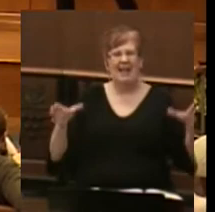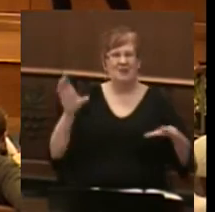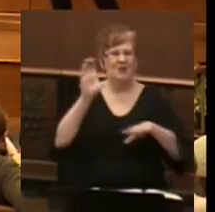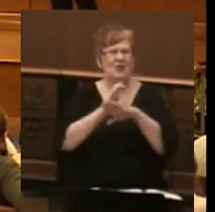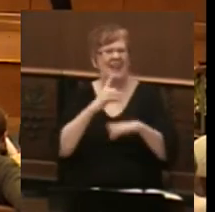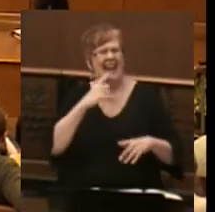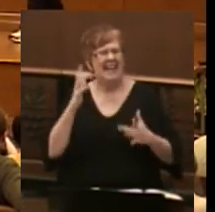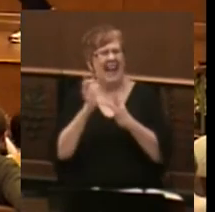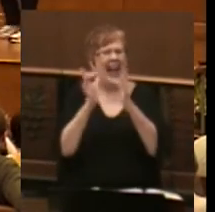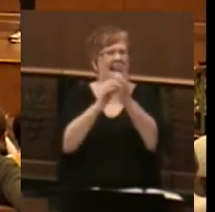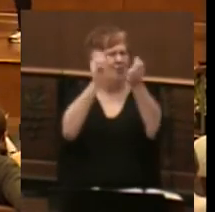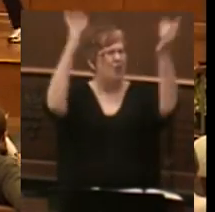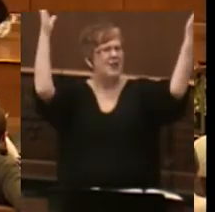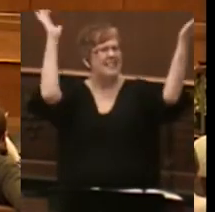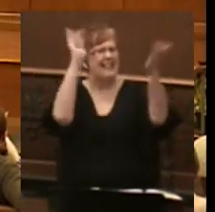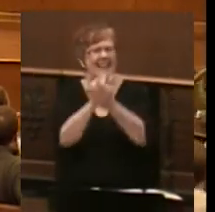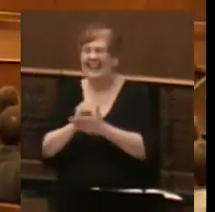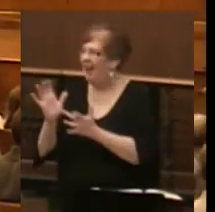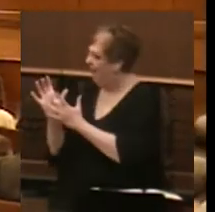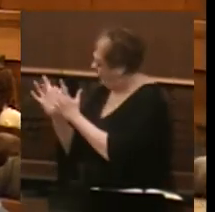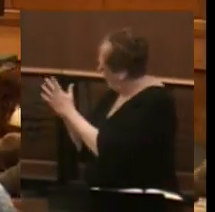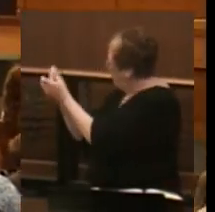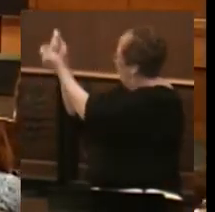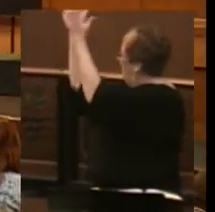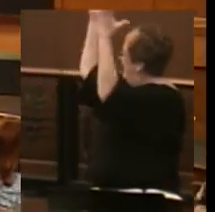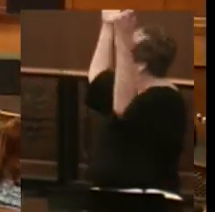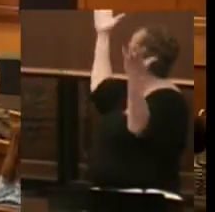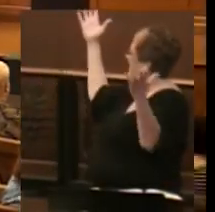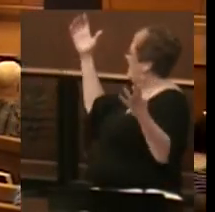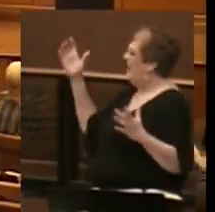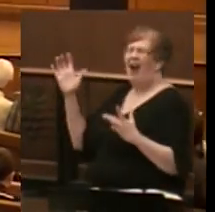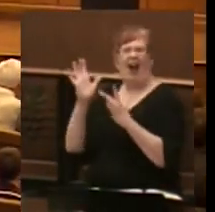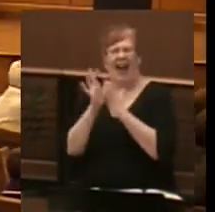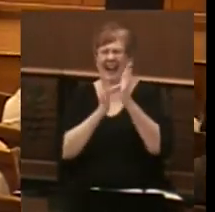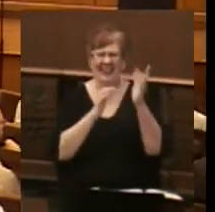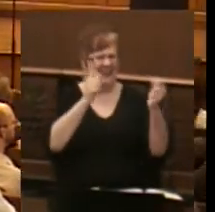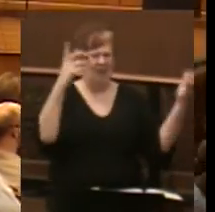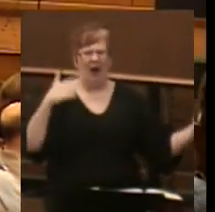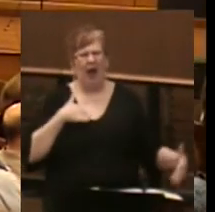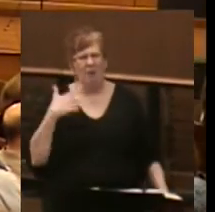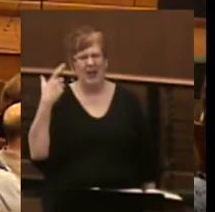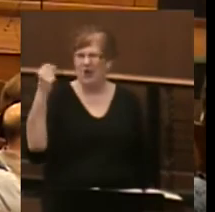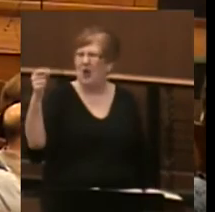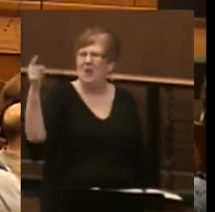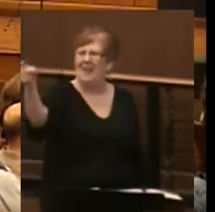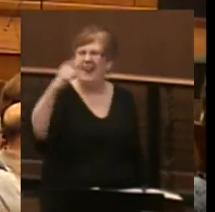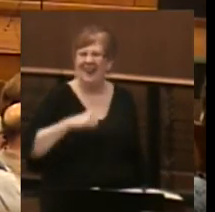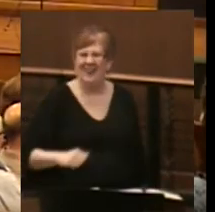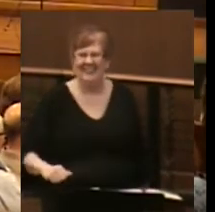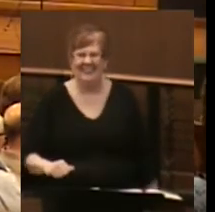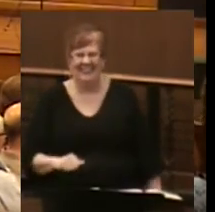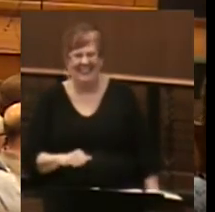I get a Honolulu to that? Oh, Honolulu. I want to go there.